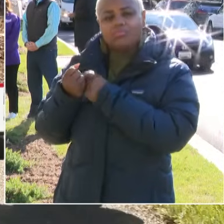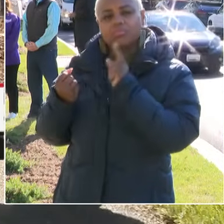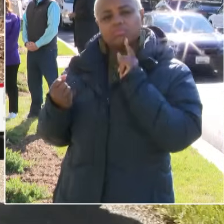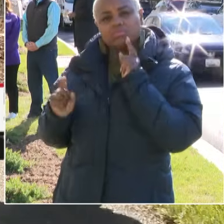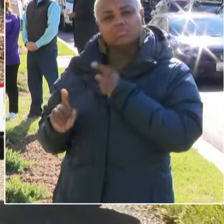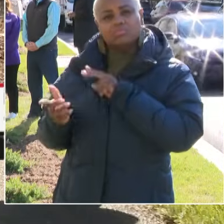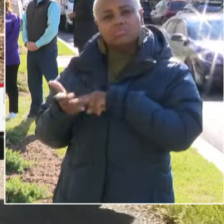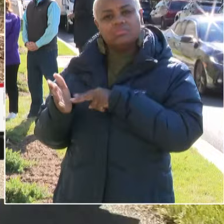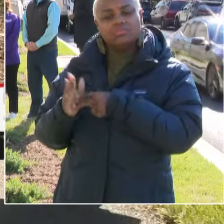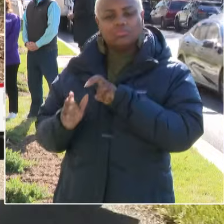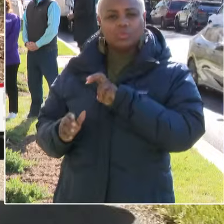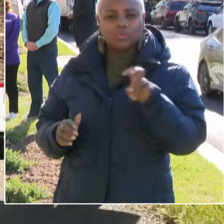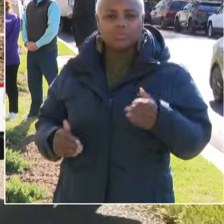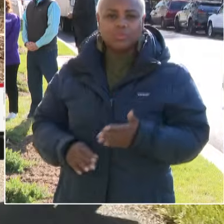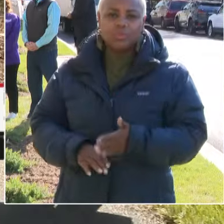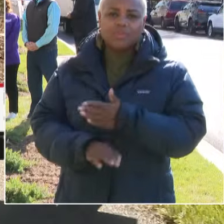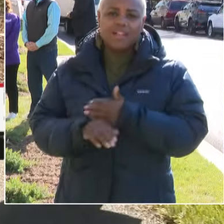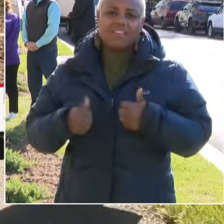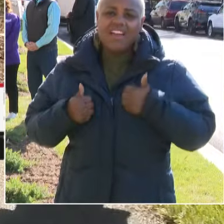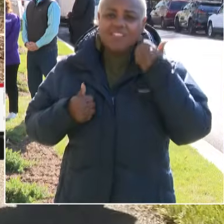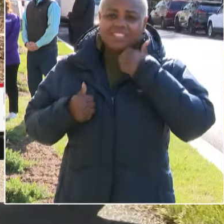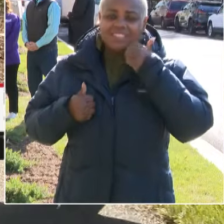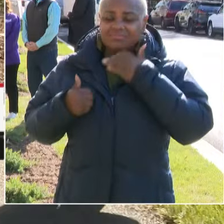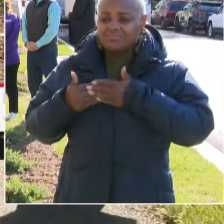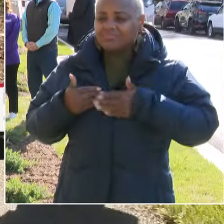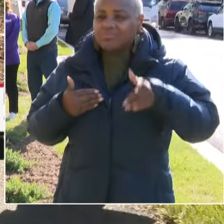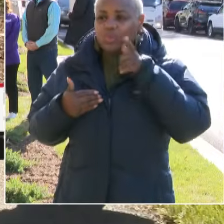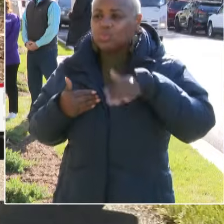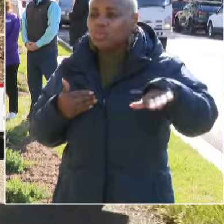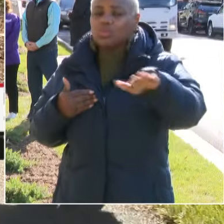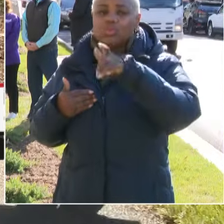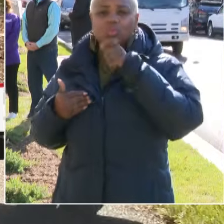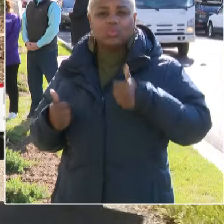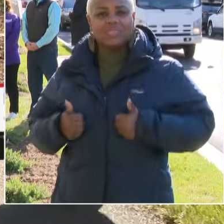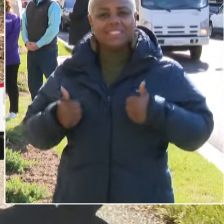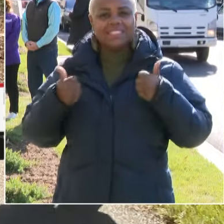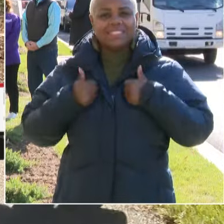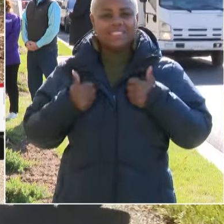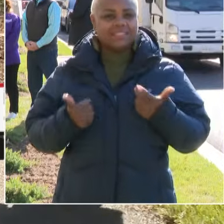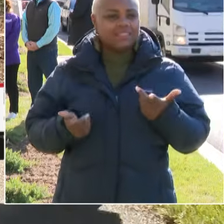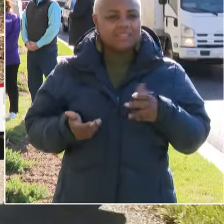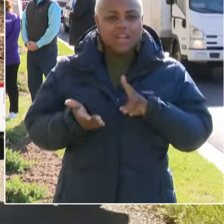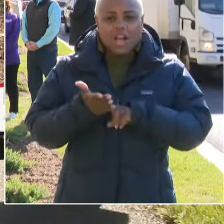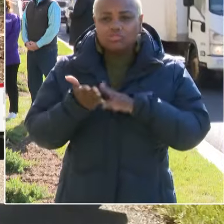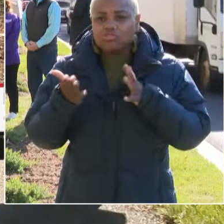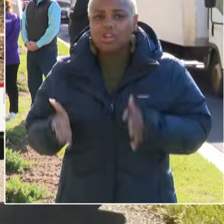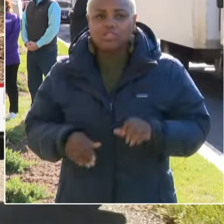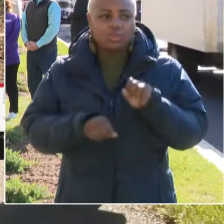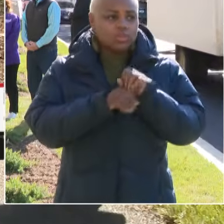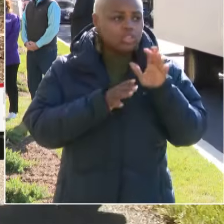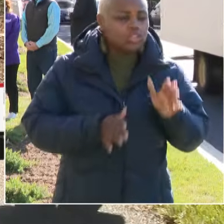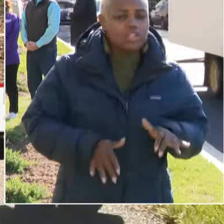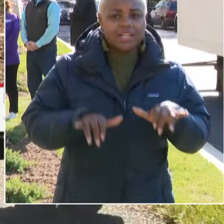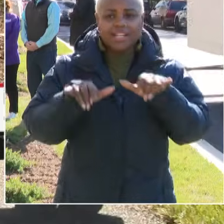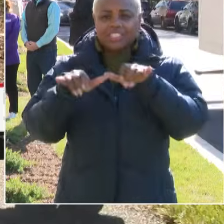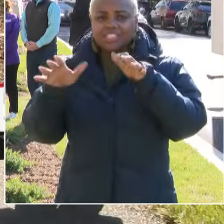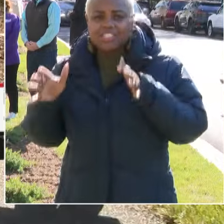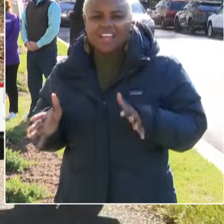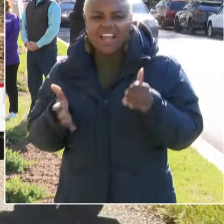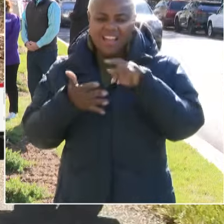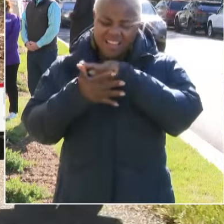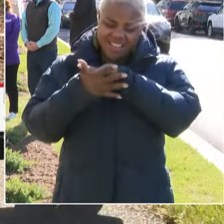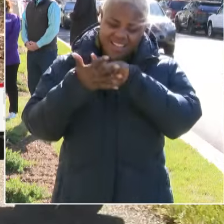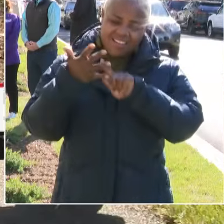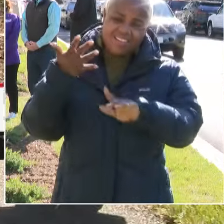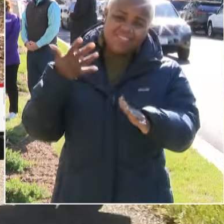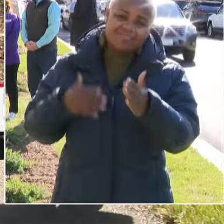lives of district residents. I also want to thank our partners, contractors, engineers, and community members who made this milestone possible.